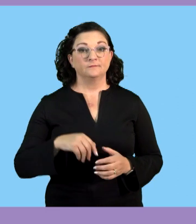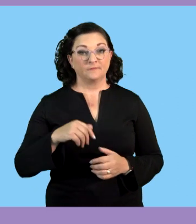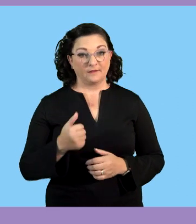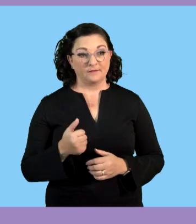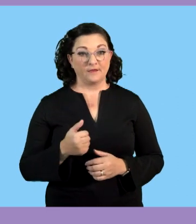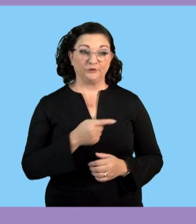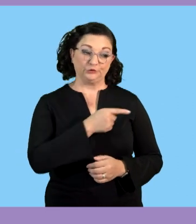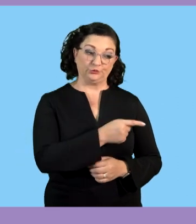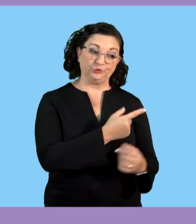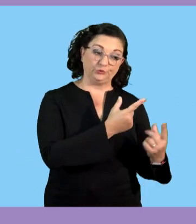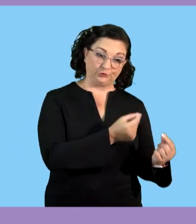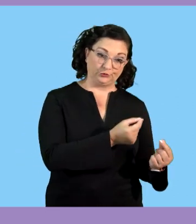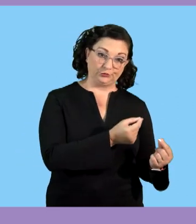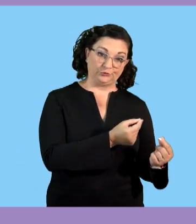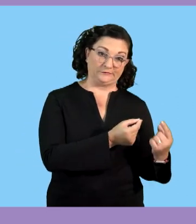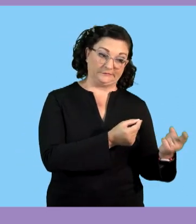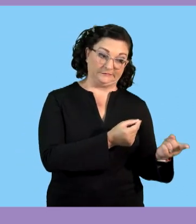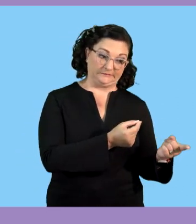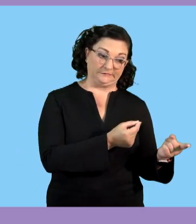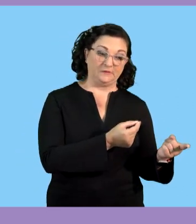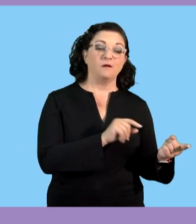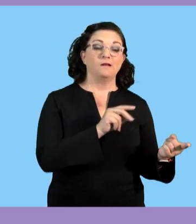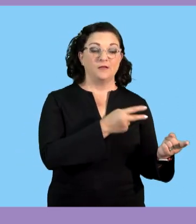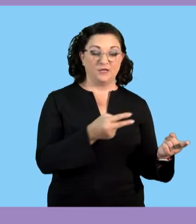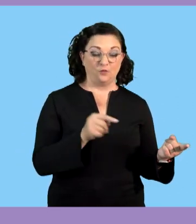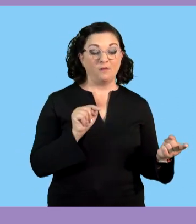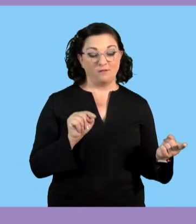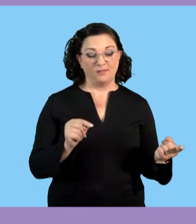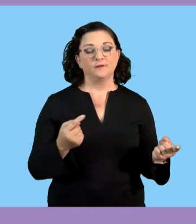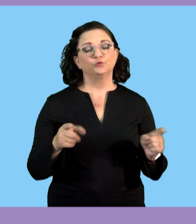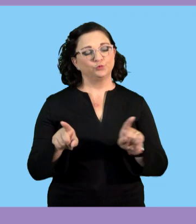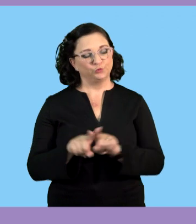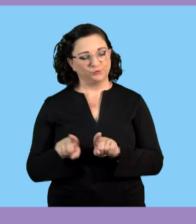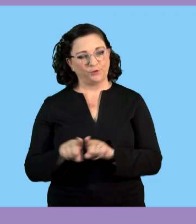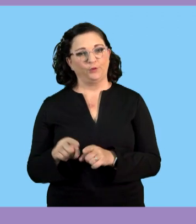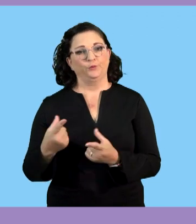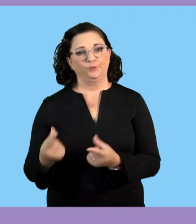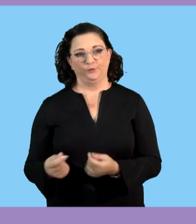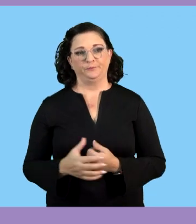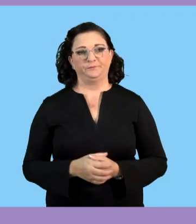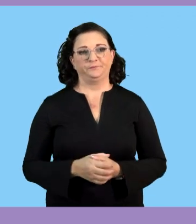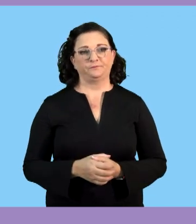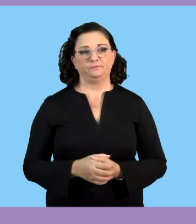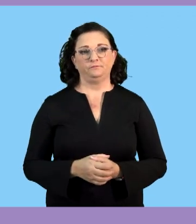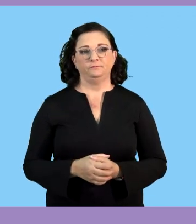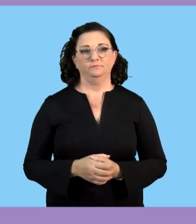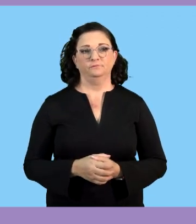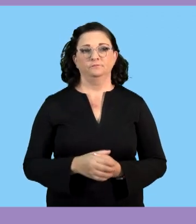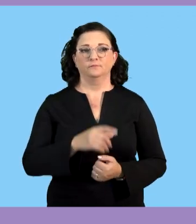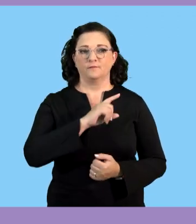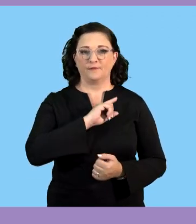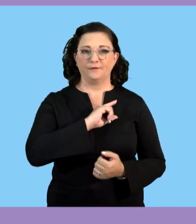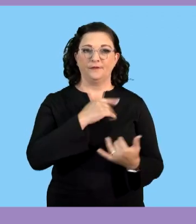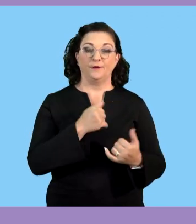And again, what I do on one side of the equal sign, I have to go and do on the other side as well. So even